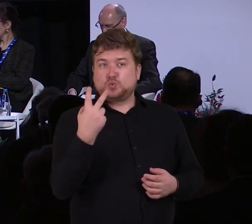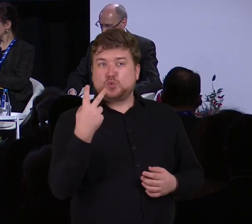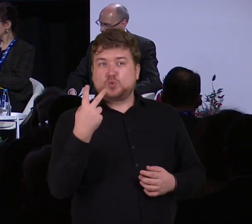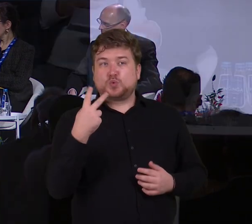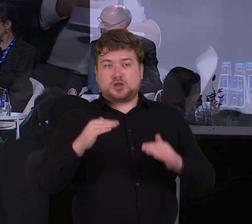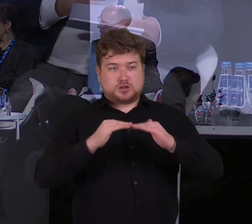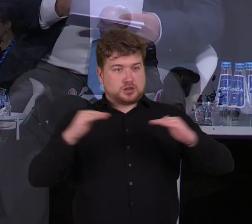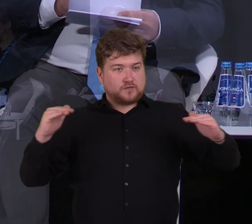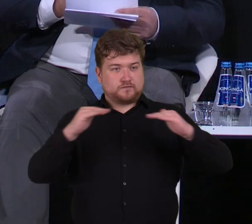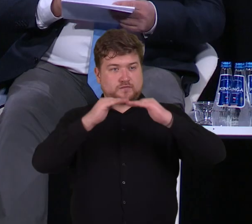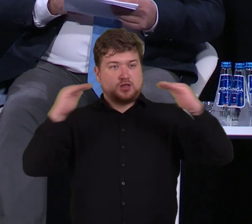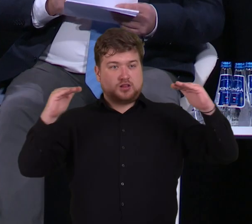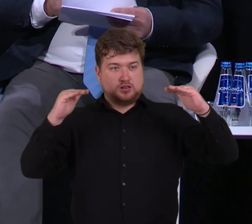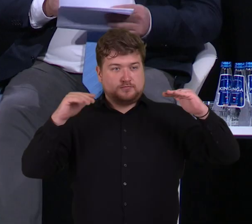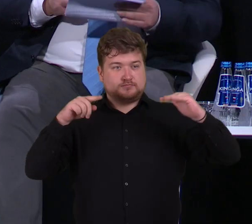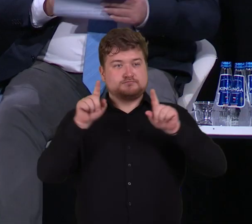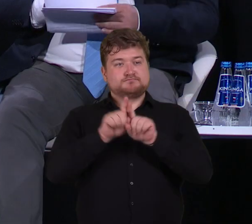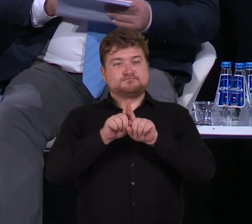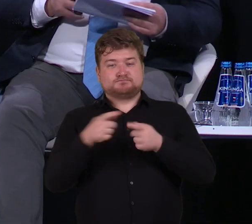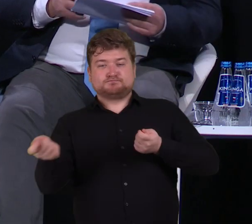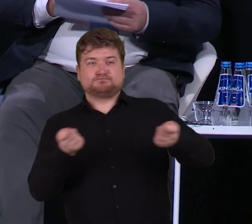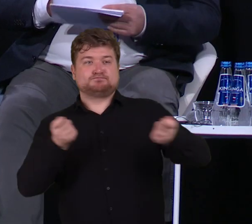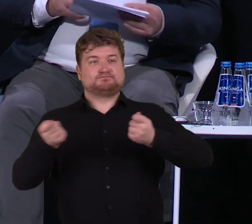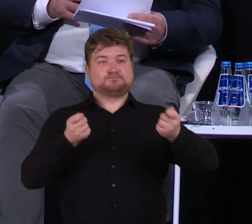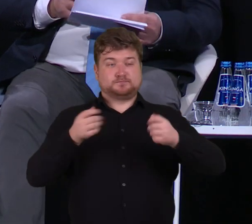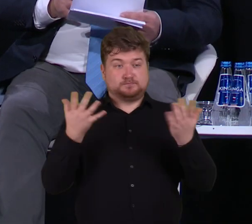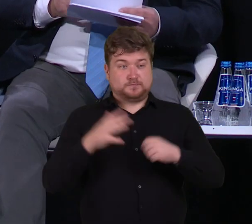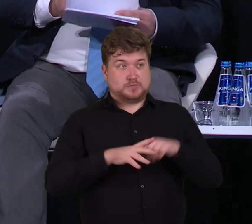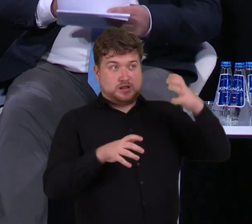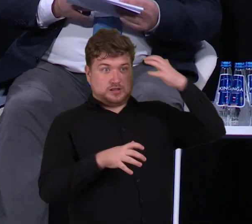municipalities. So we have a great gap between these two